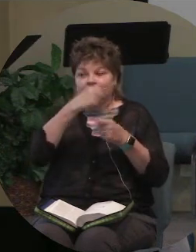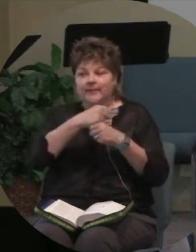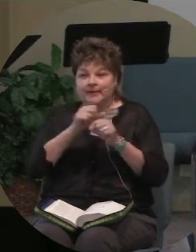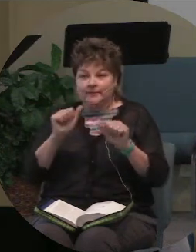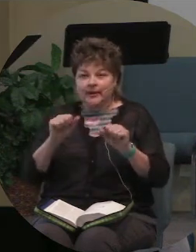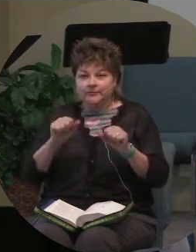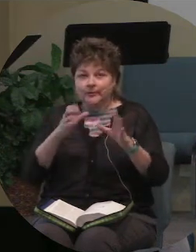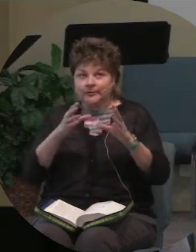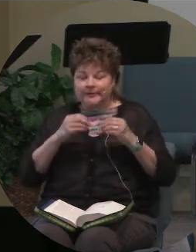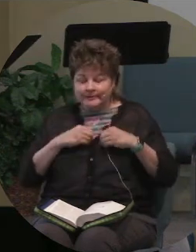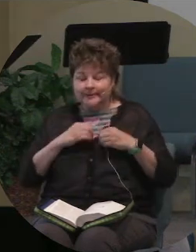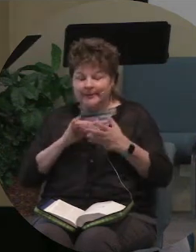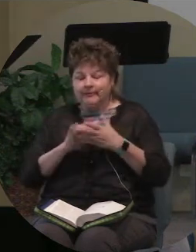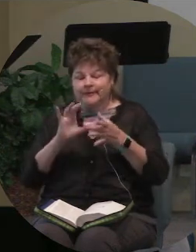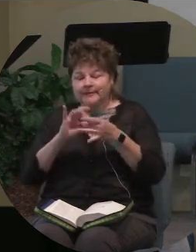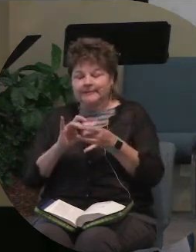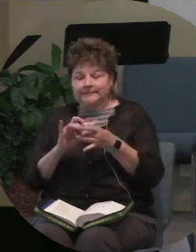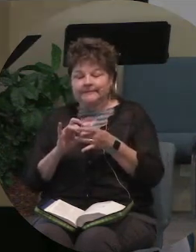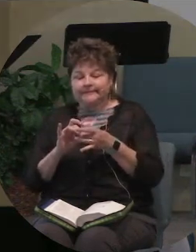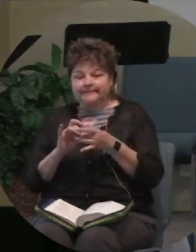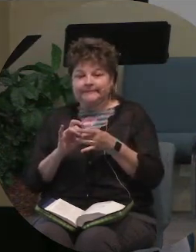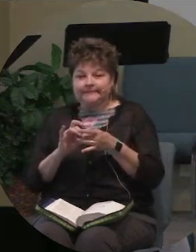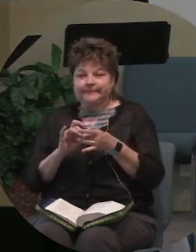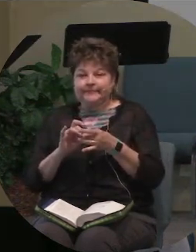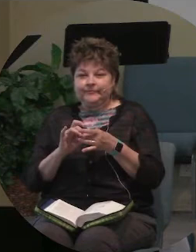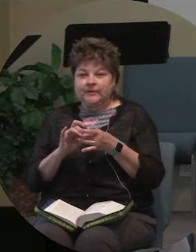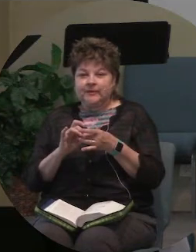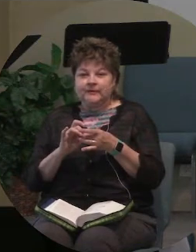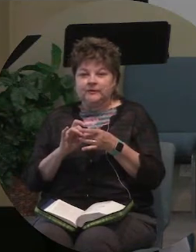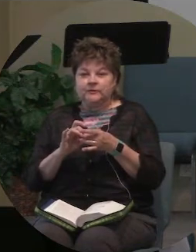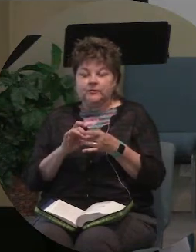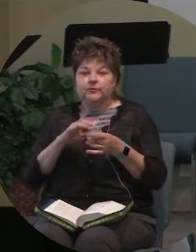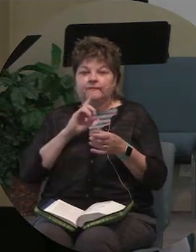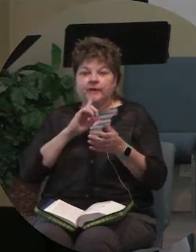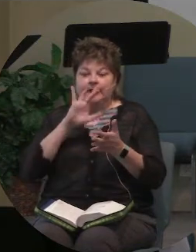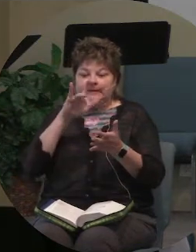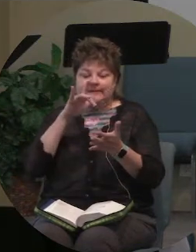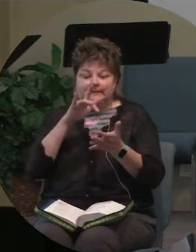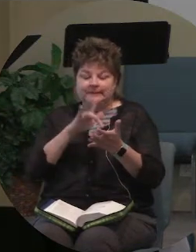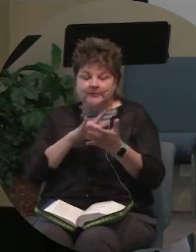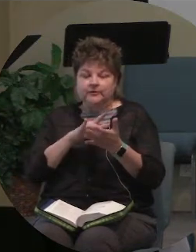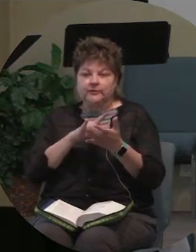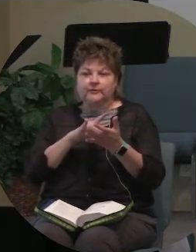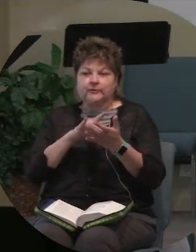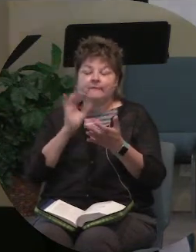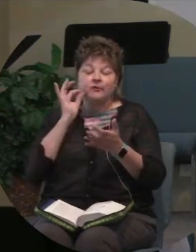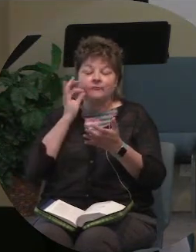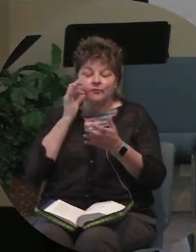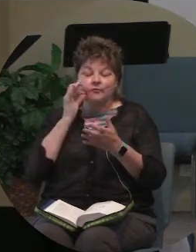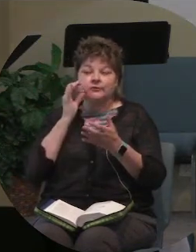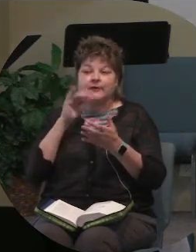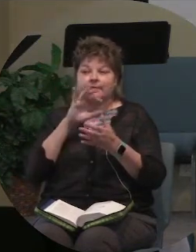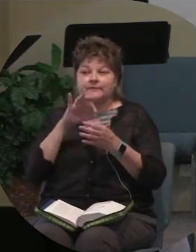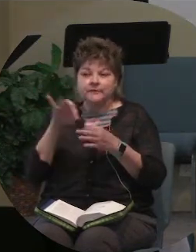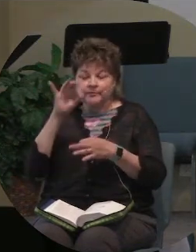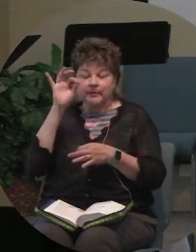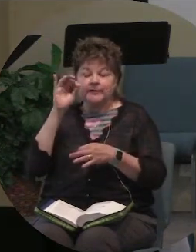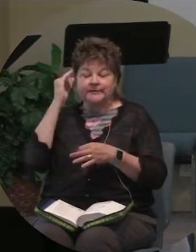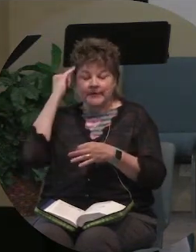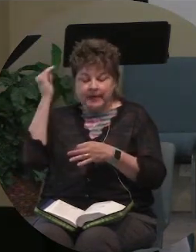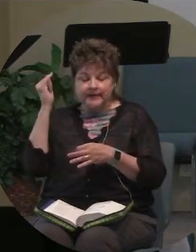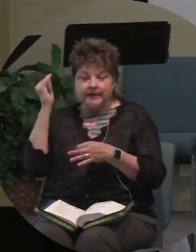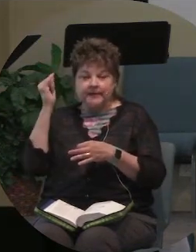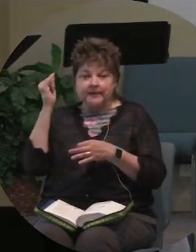that relationship. And so the very center of the fruits of the Spirit is this idea of